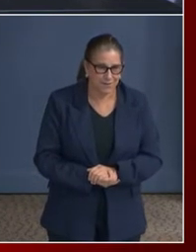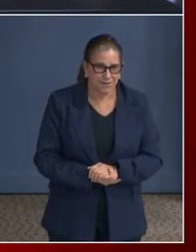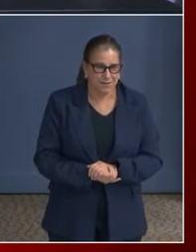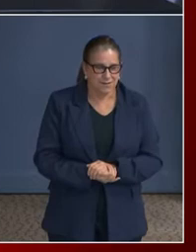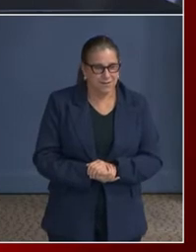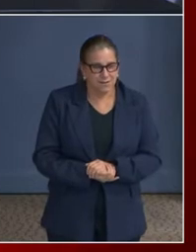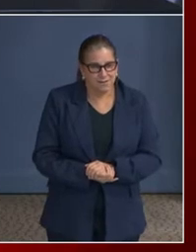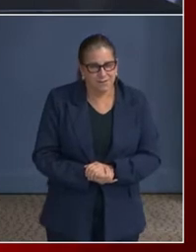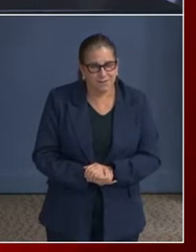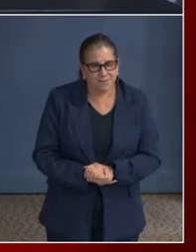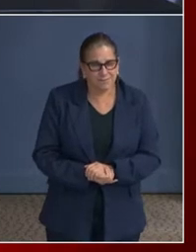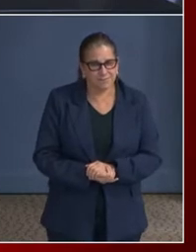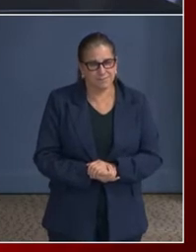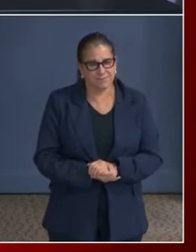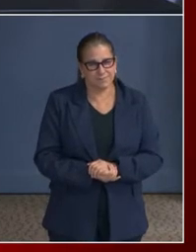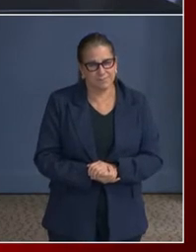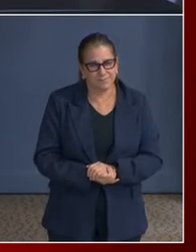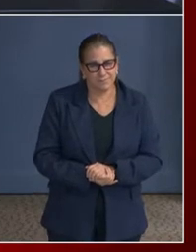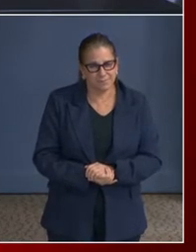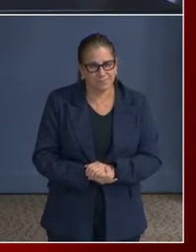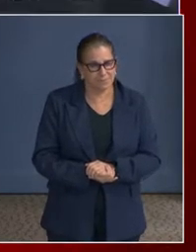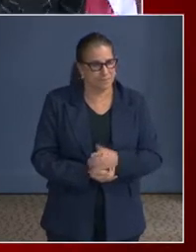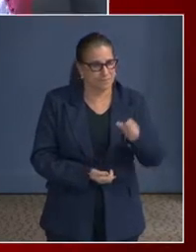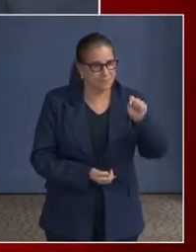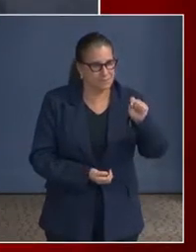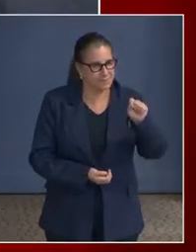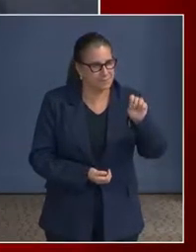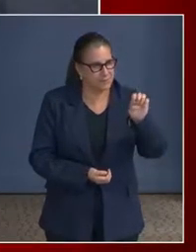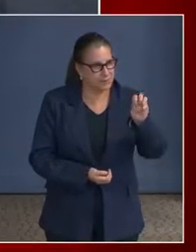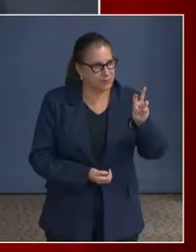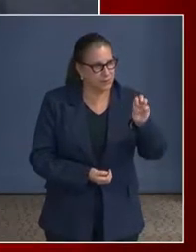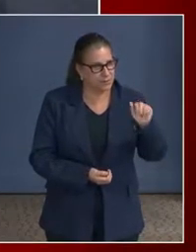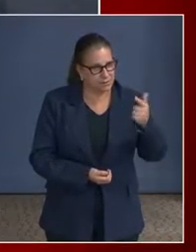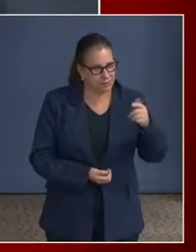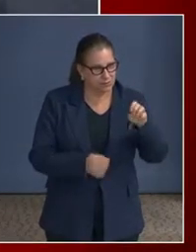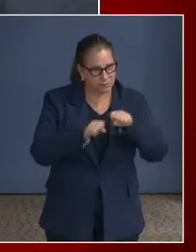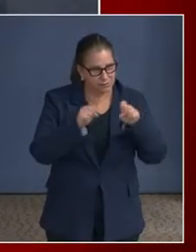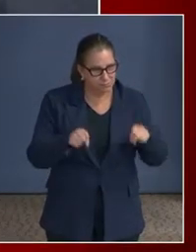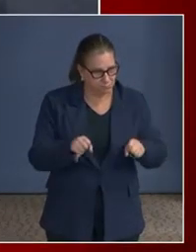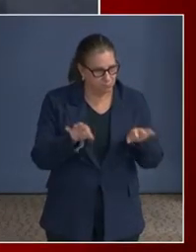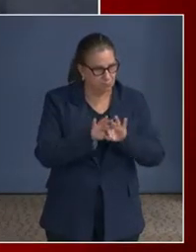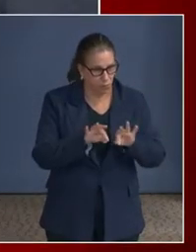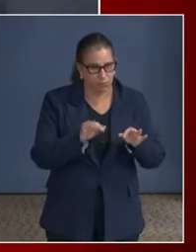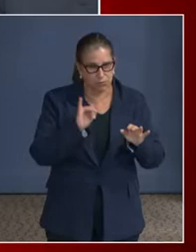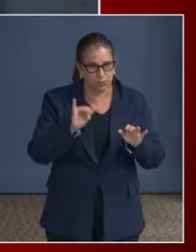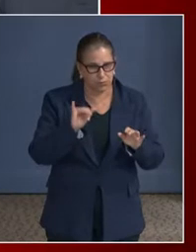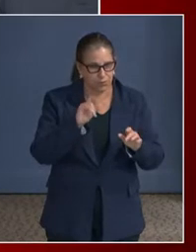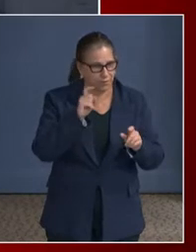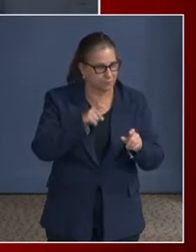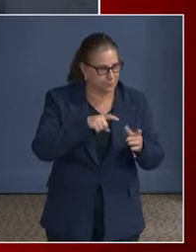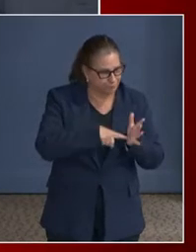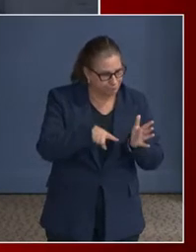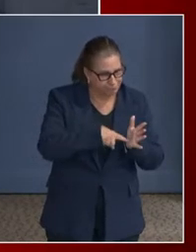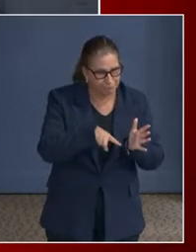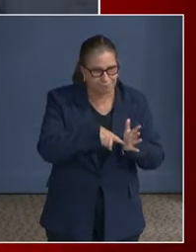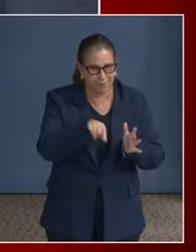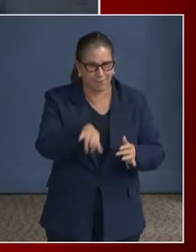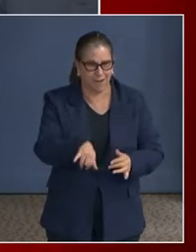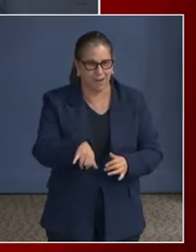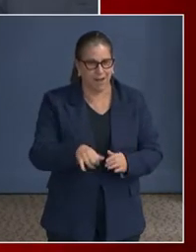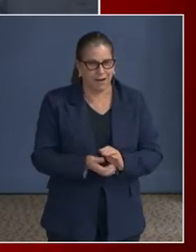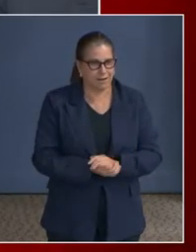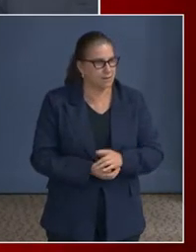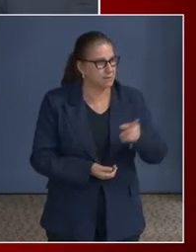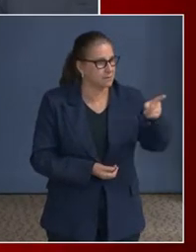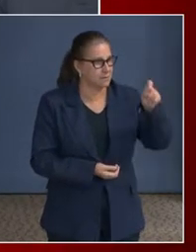water and sewage back up in your home. Yes. For the many residents who are concerned about DC Water and their insurance not